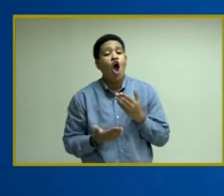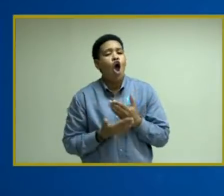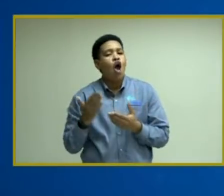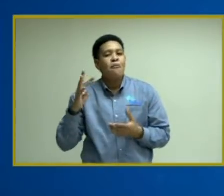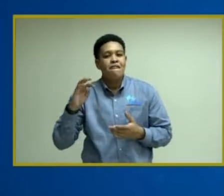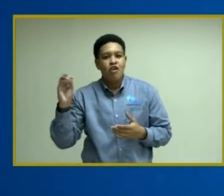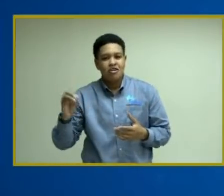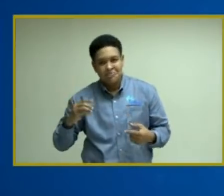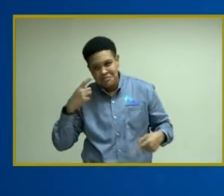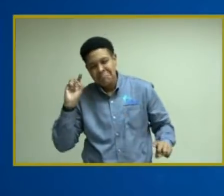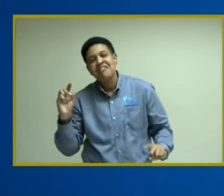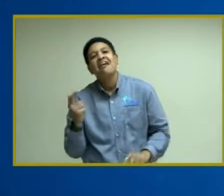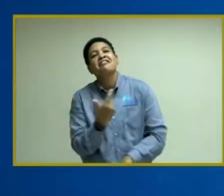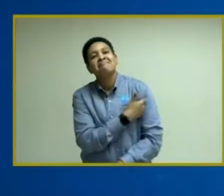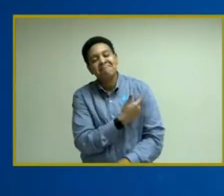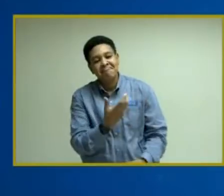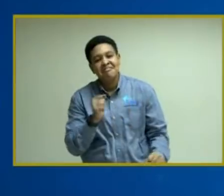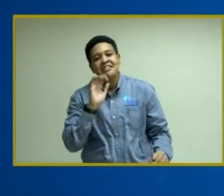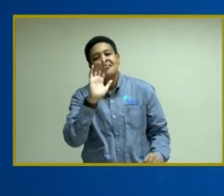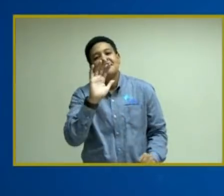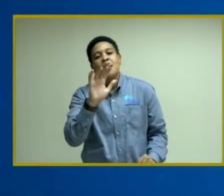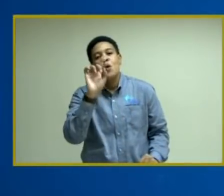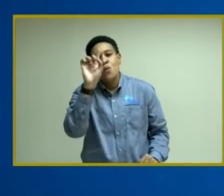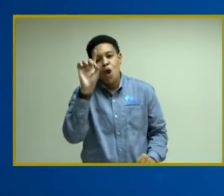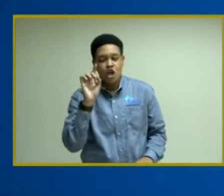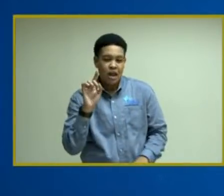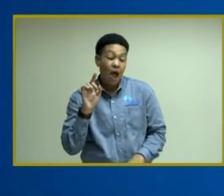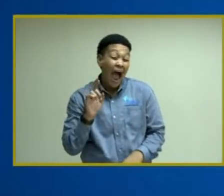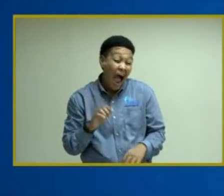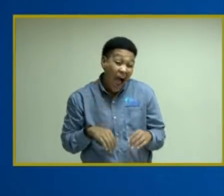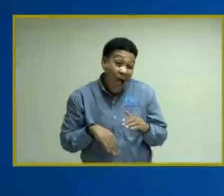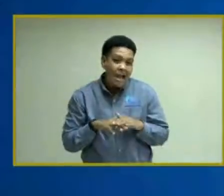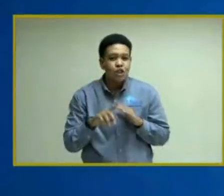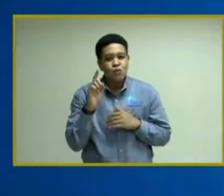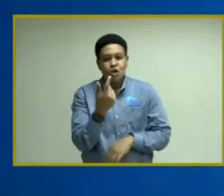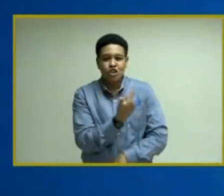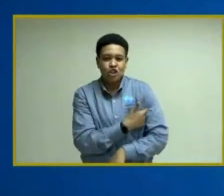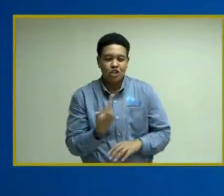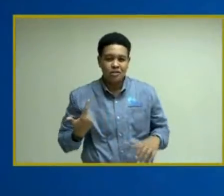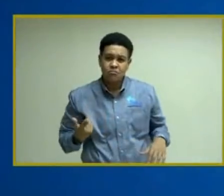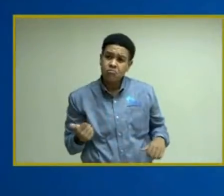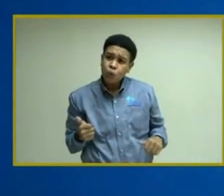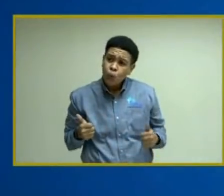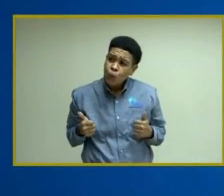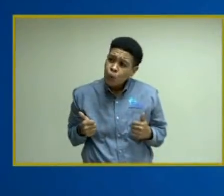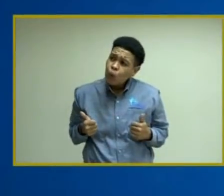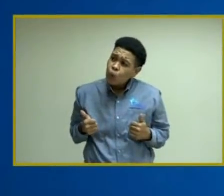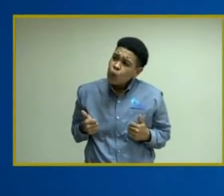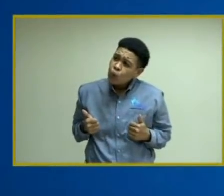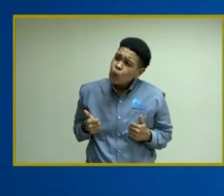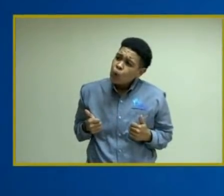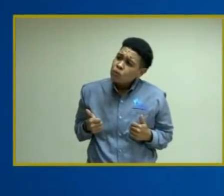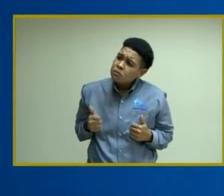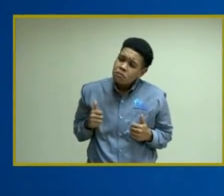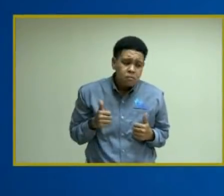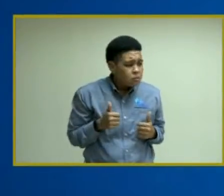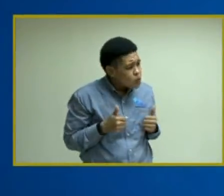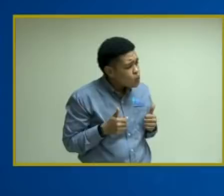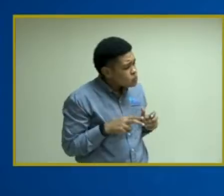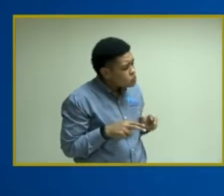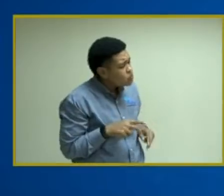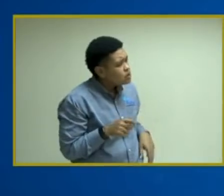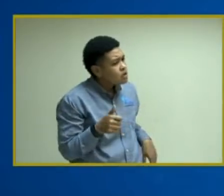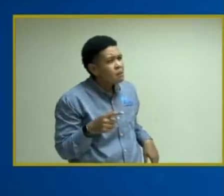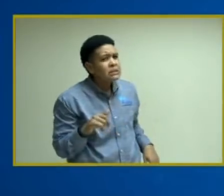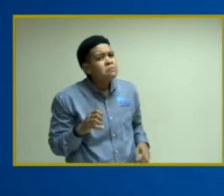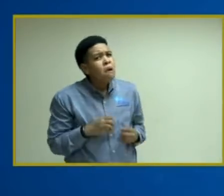40% having received at least 1 dose. And this is very good, but still quite a way to